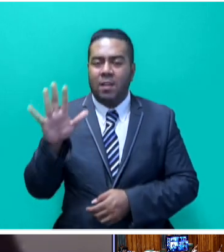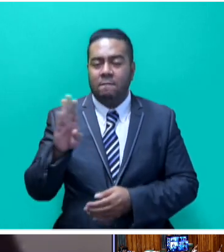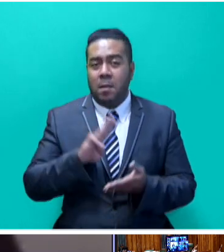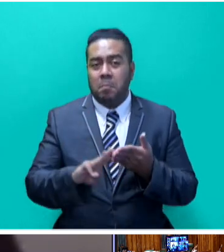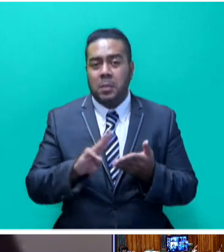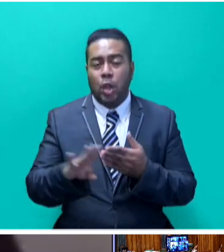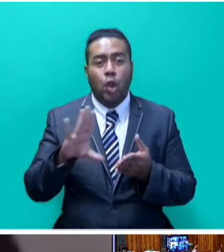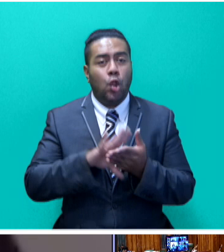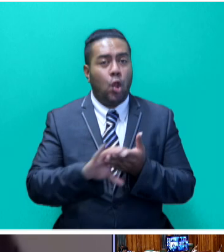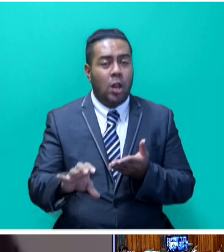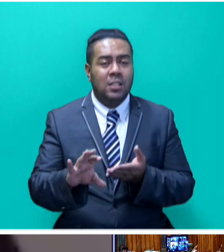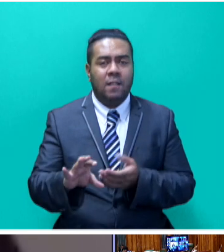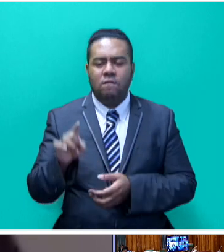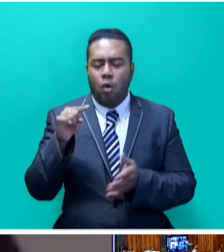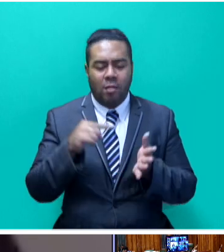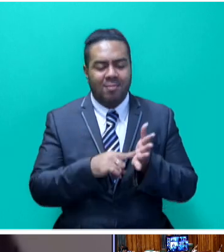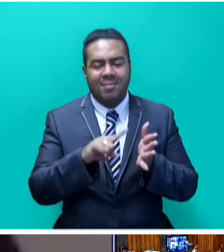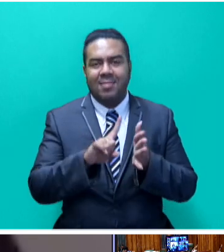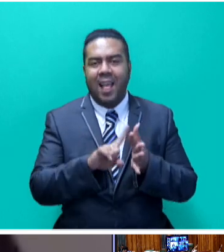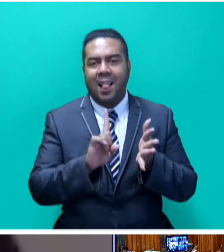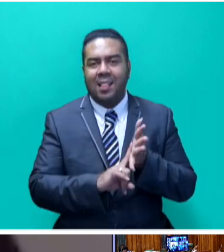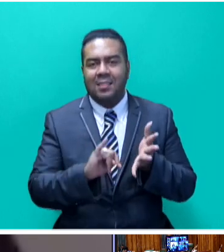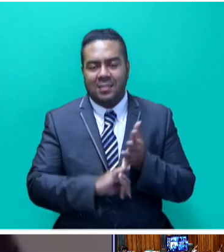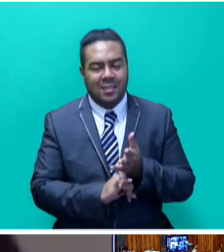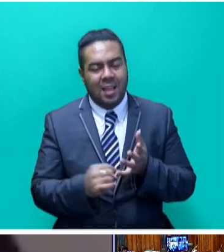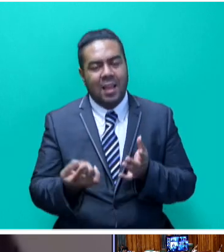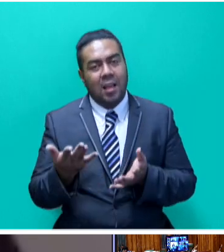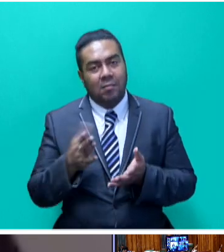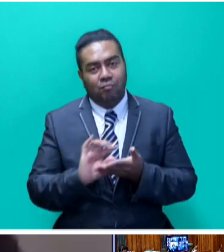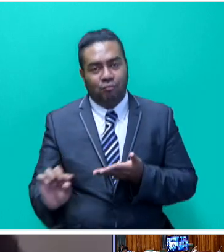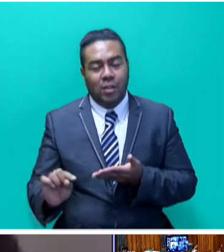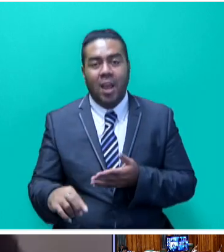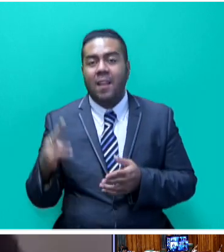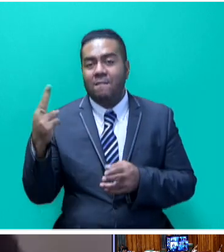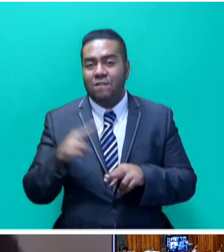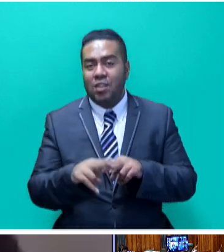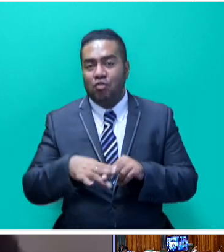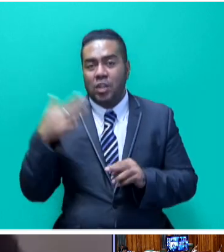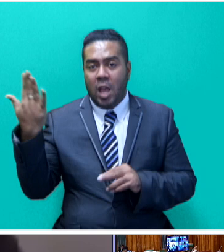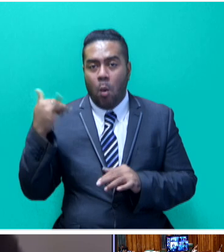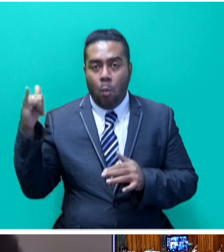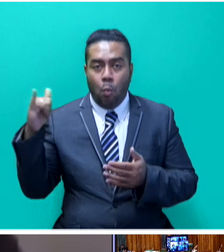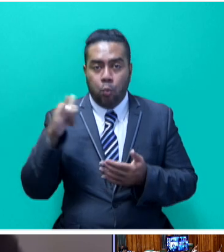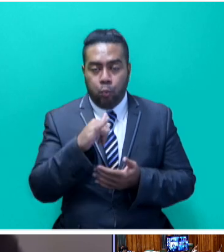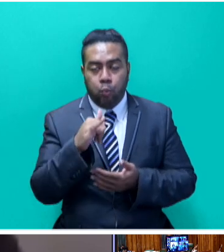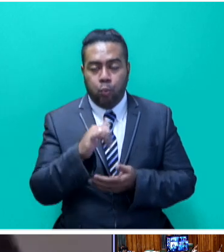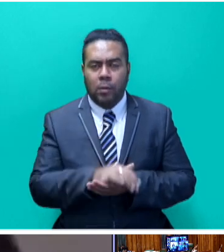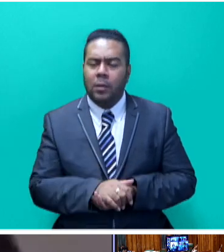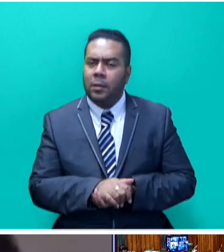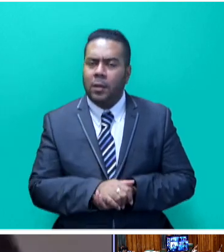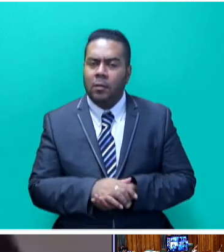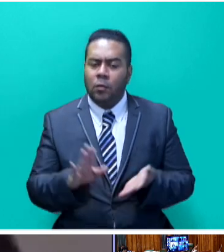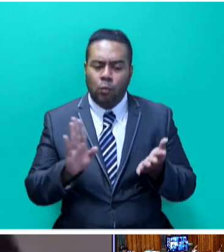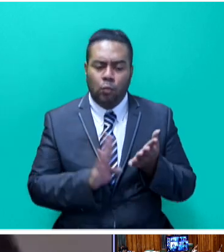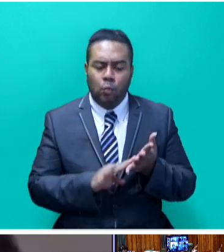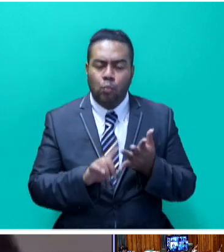is for TELS and NDS, and $40 million for the Fiji Airways rebate. Insofar as the Moody's rating